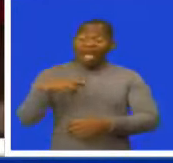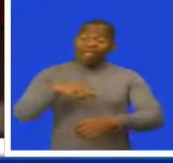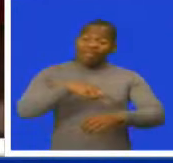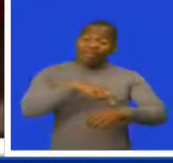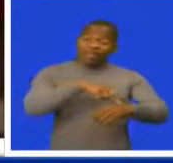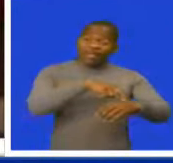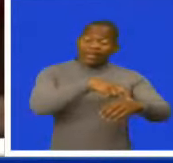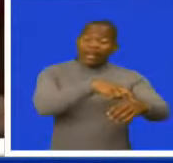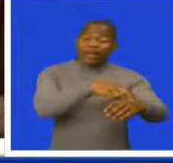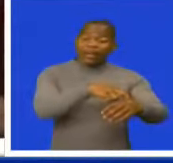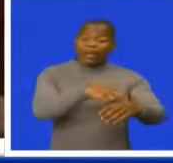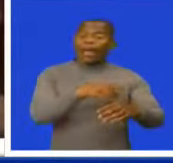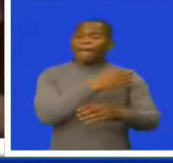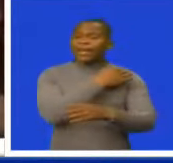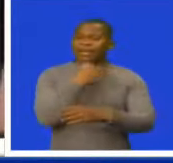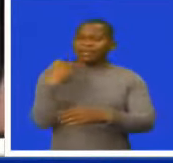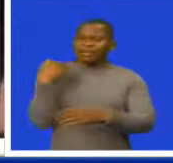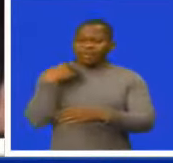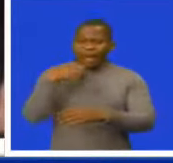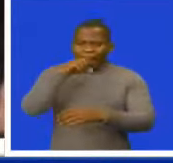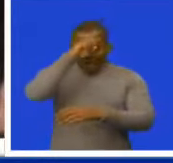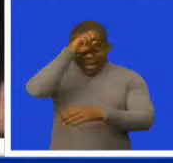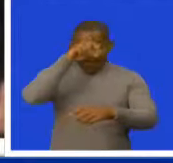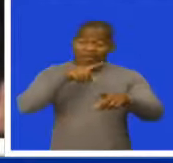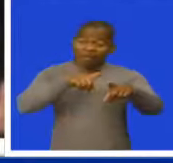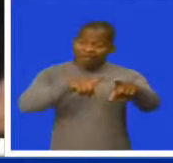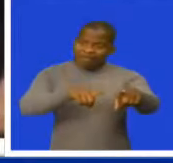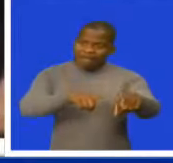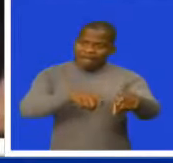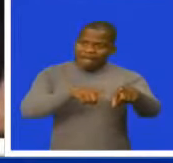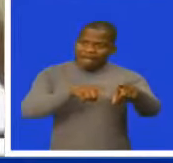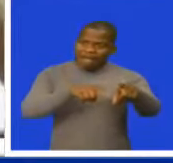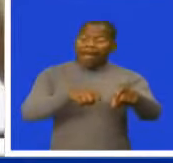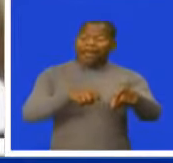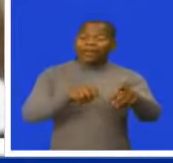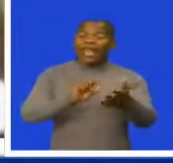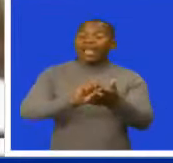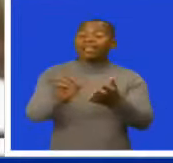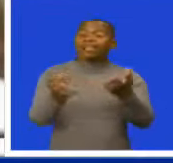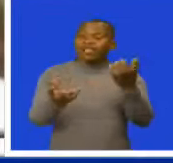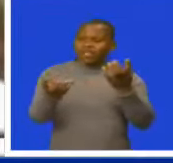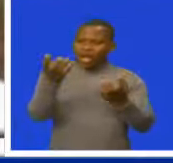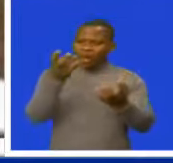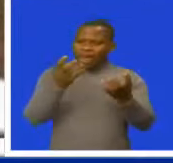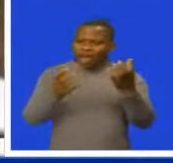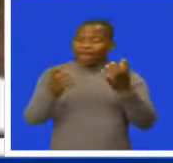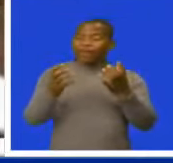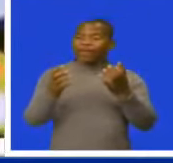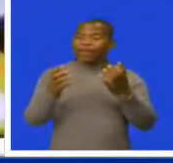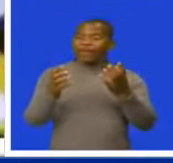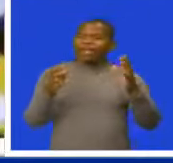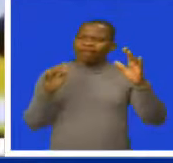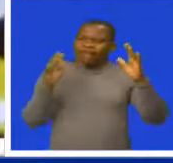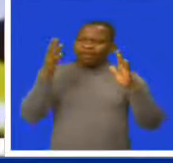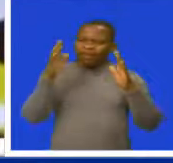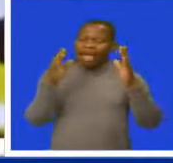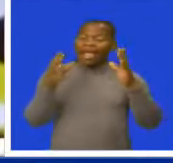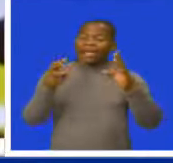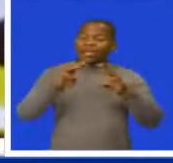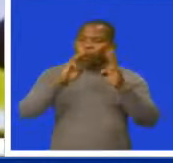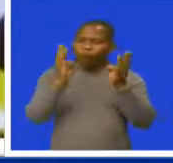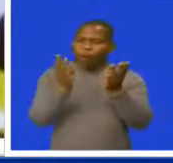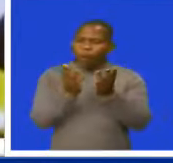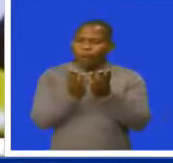letemcebo waphansi nemandla Peter Bembe ithi sifundza saseshiselweni kufanele sitishayele tandla kulandzela lucwaningo lwakanature loluveta